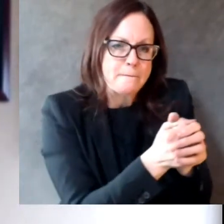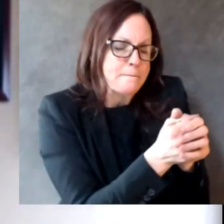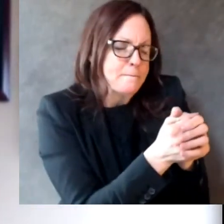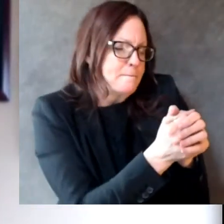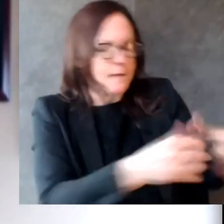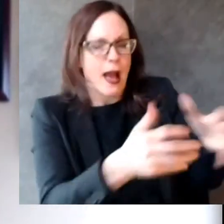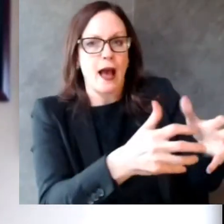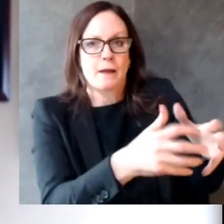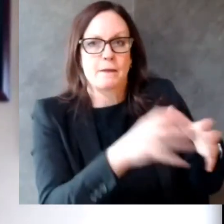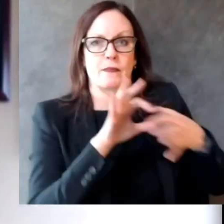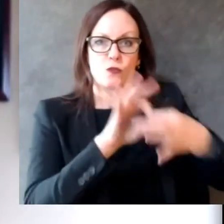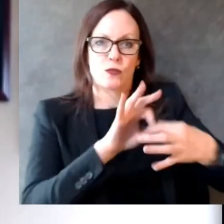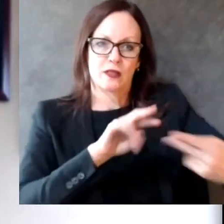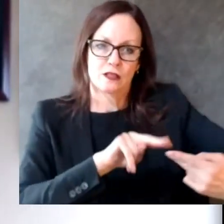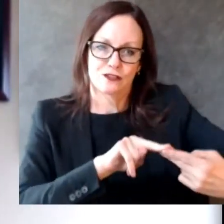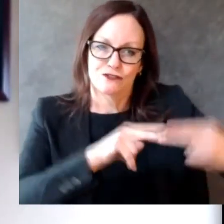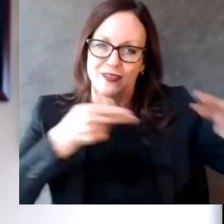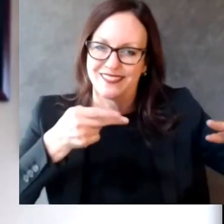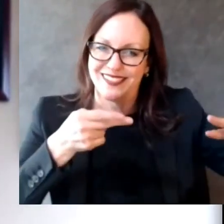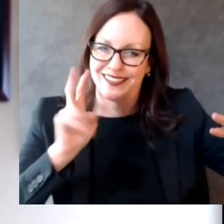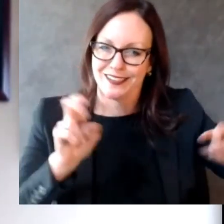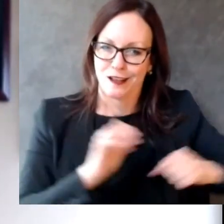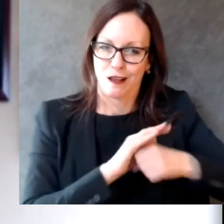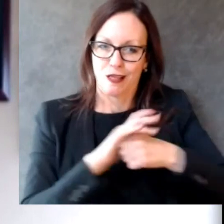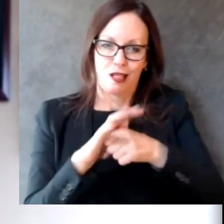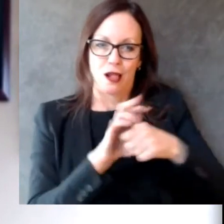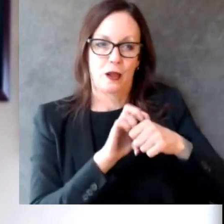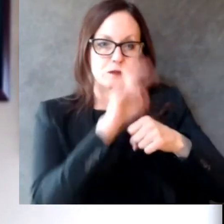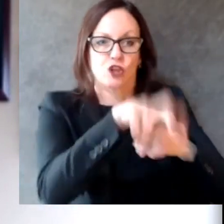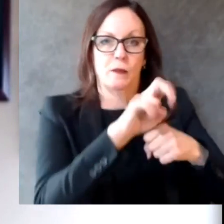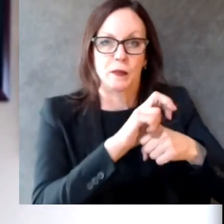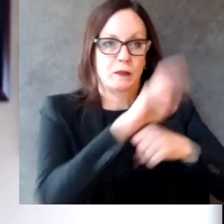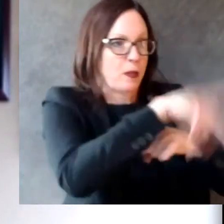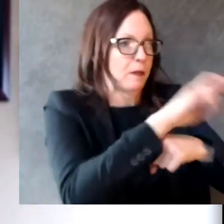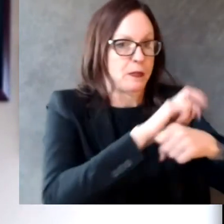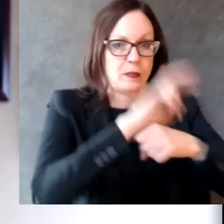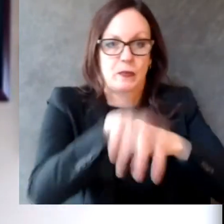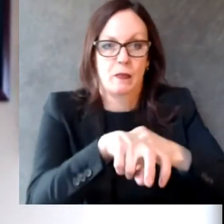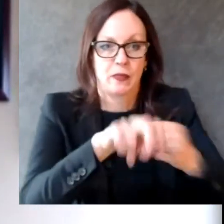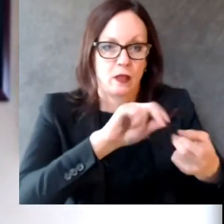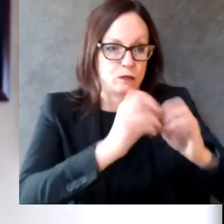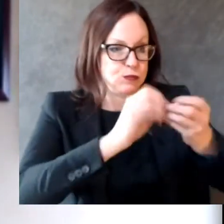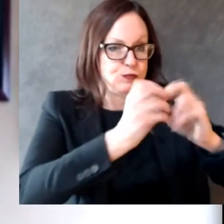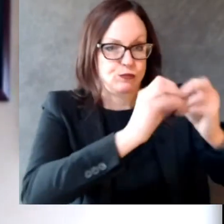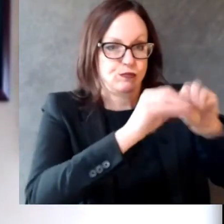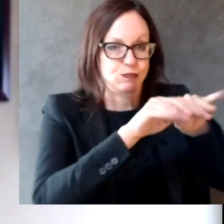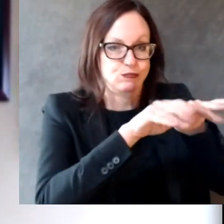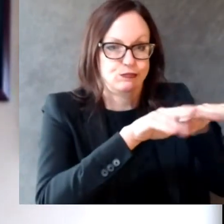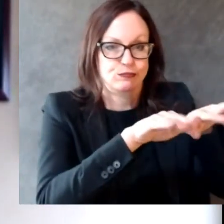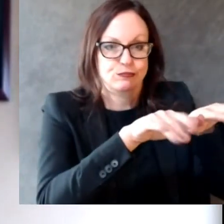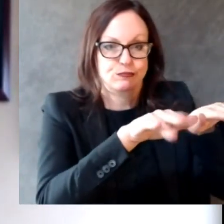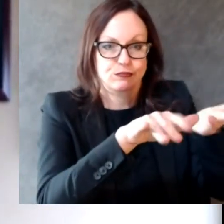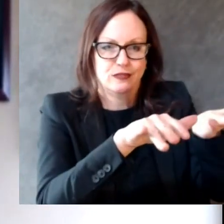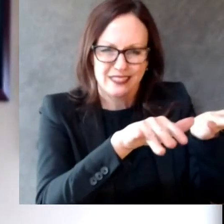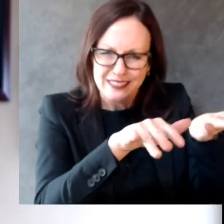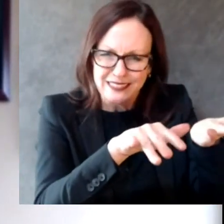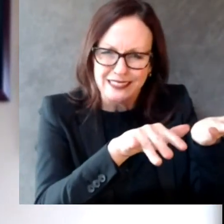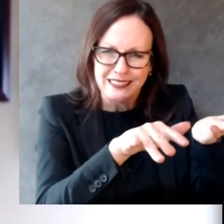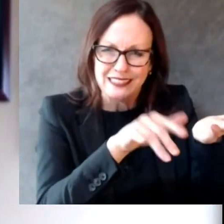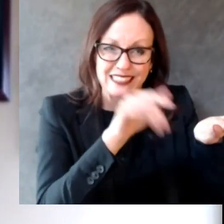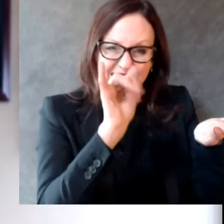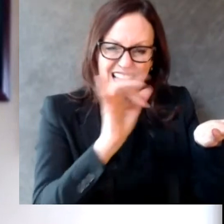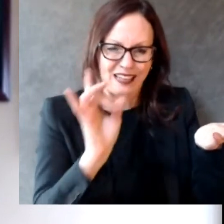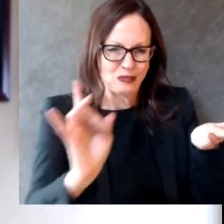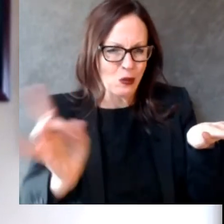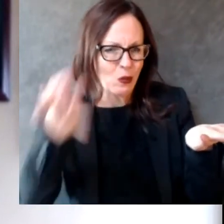some additional analysis. When they did that analysis, they found, by comparing people who had the B117 variant and people